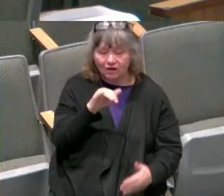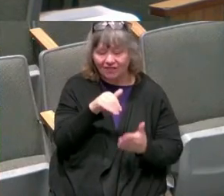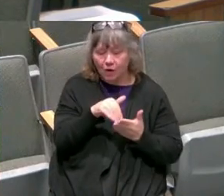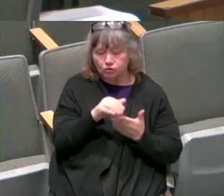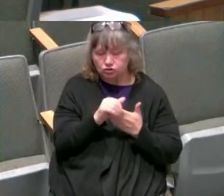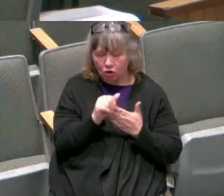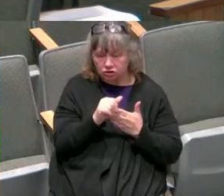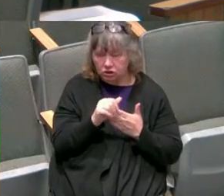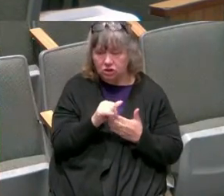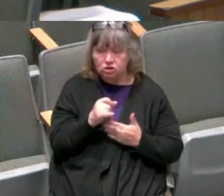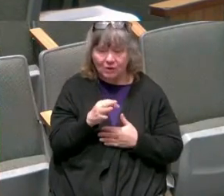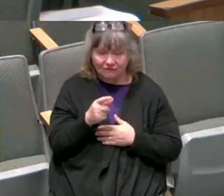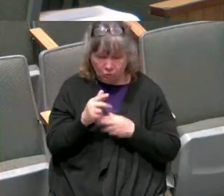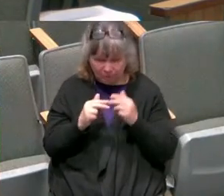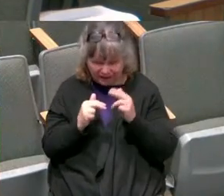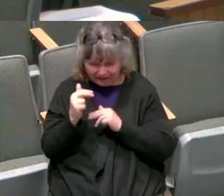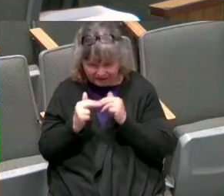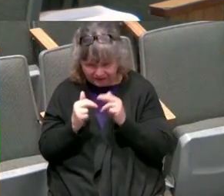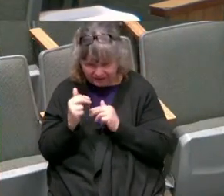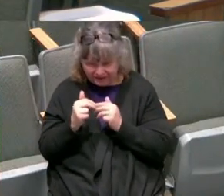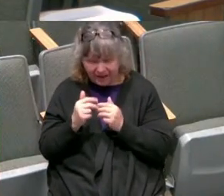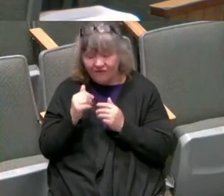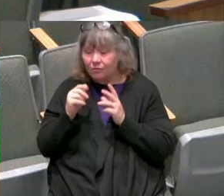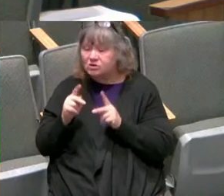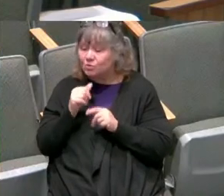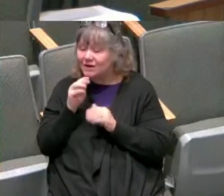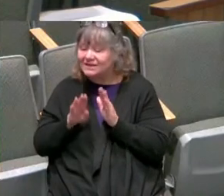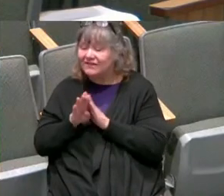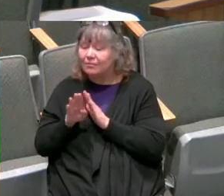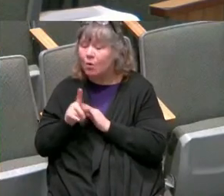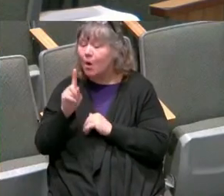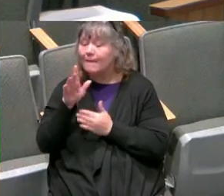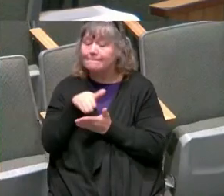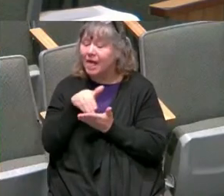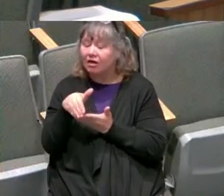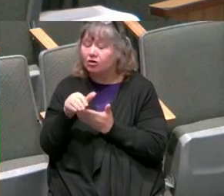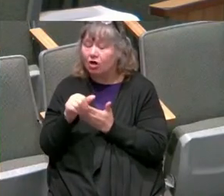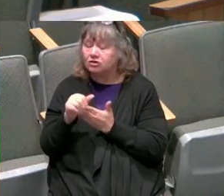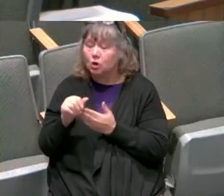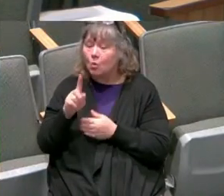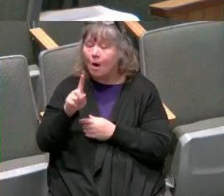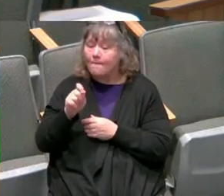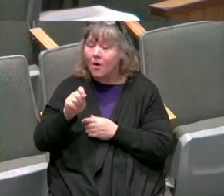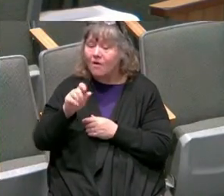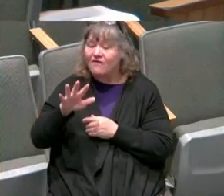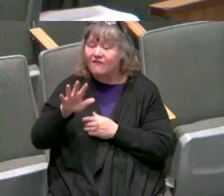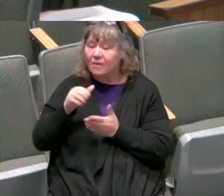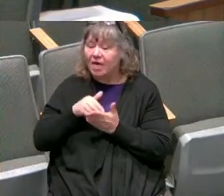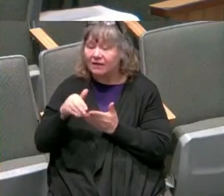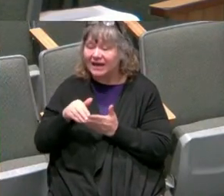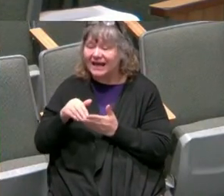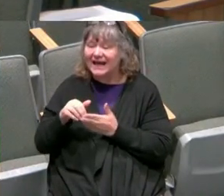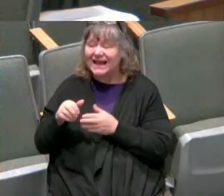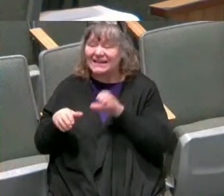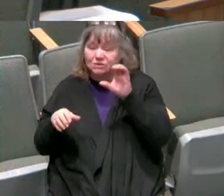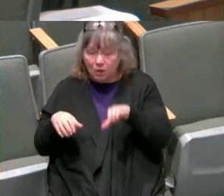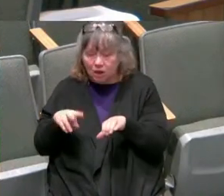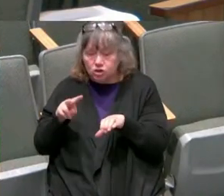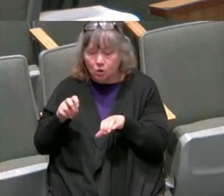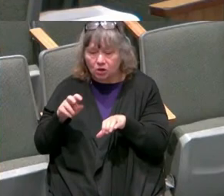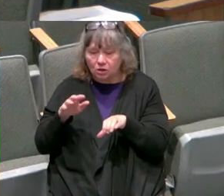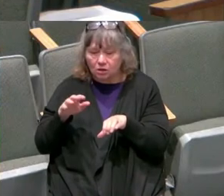so if you build if a developer wanted to build a one million dollar house or 1.5 million dollar house next to a 200 000 house